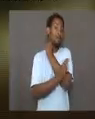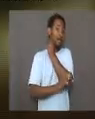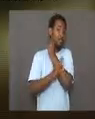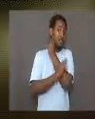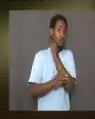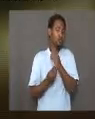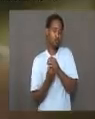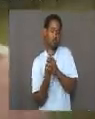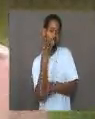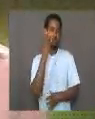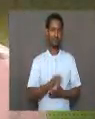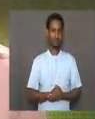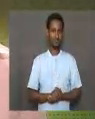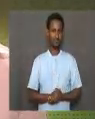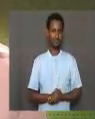country to develop.